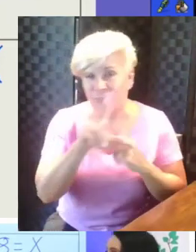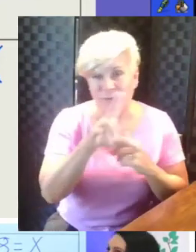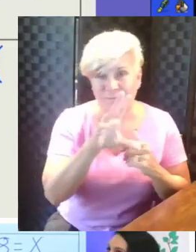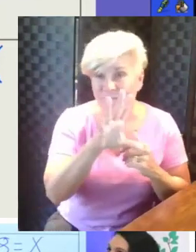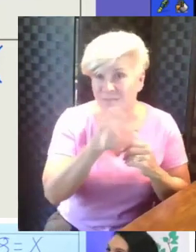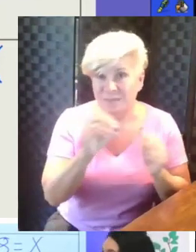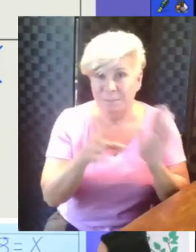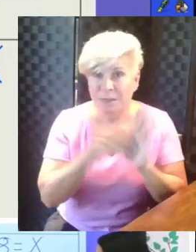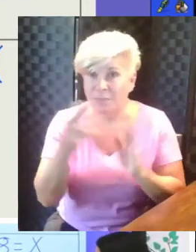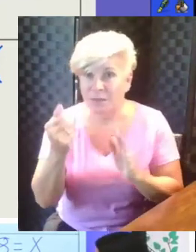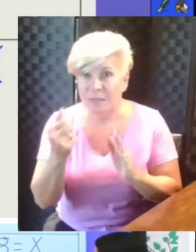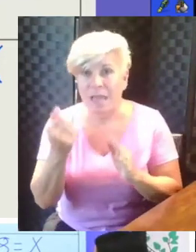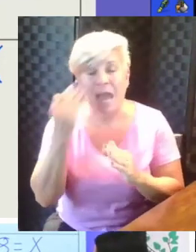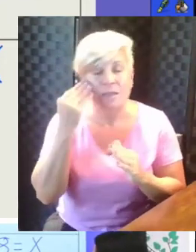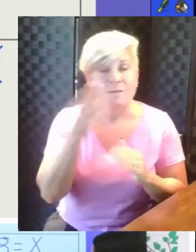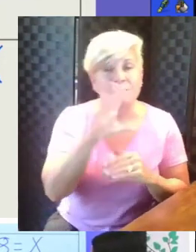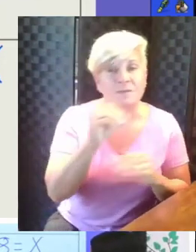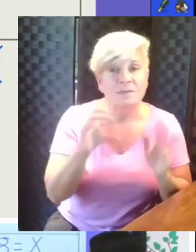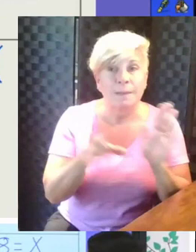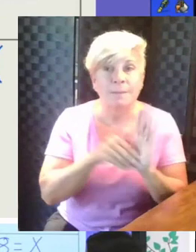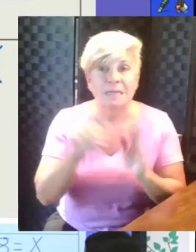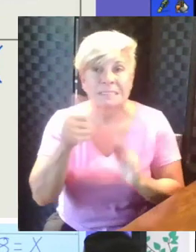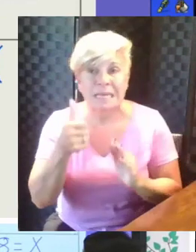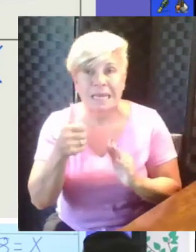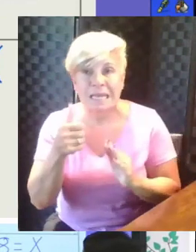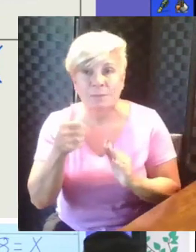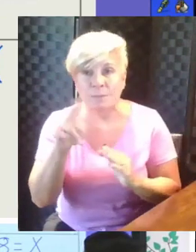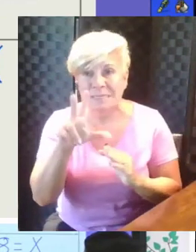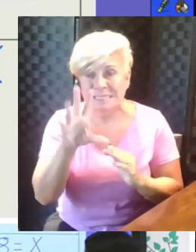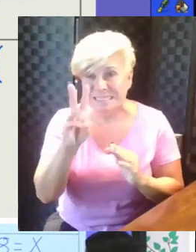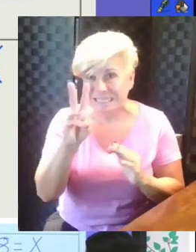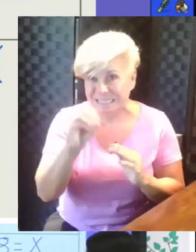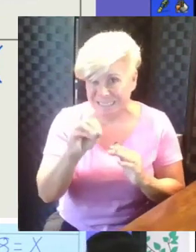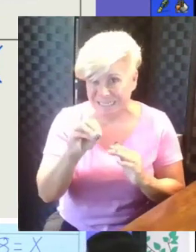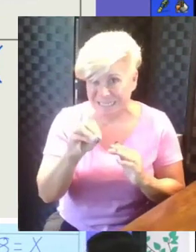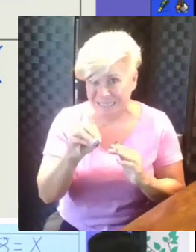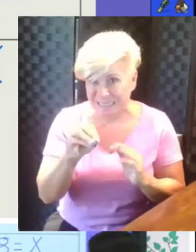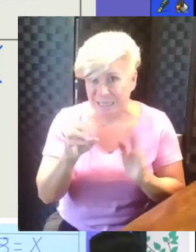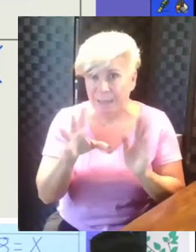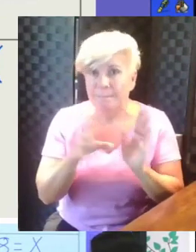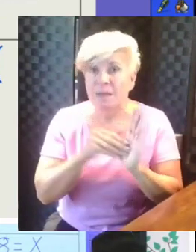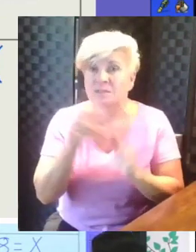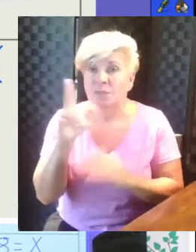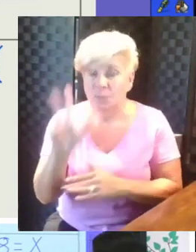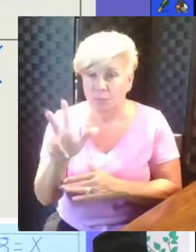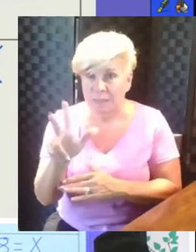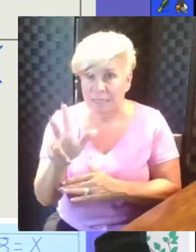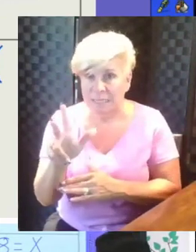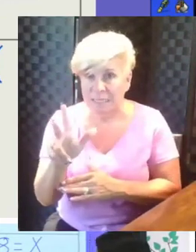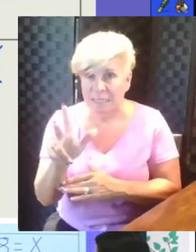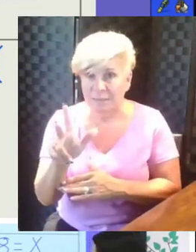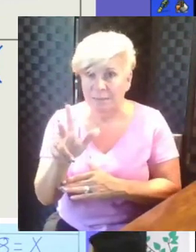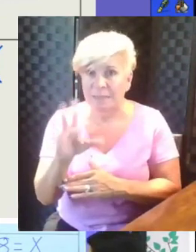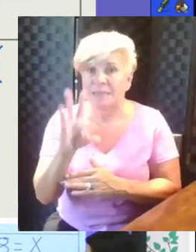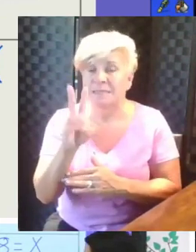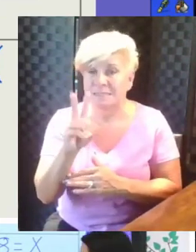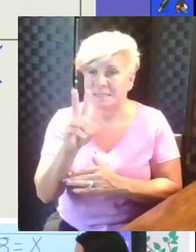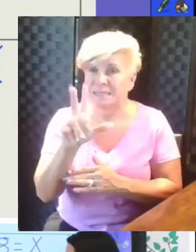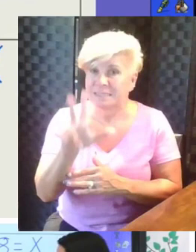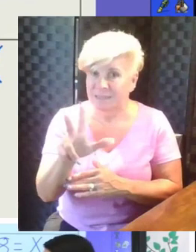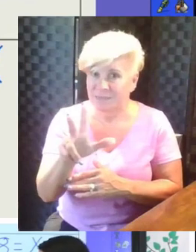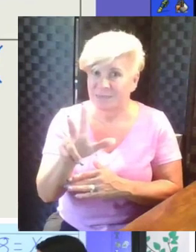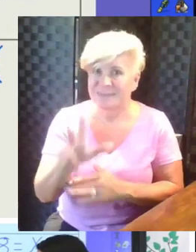13, I know 50 plus 10 would be 60, plus the 3 would